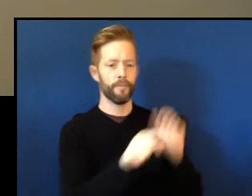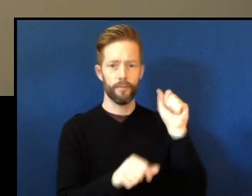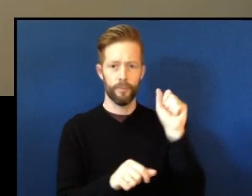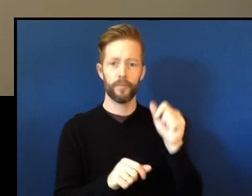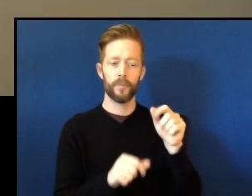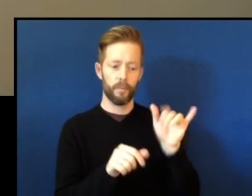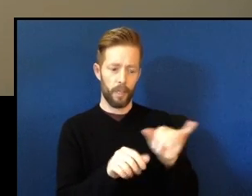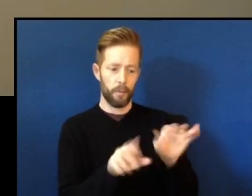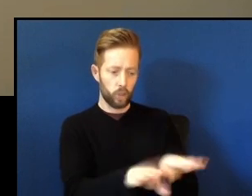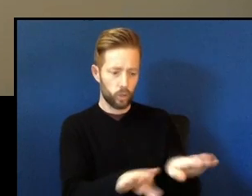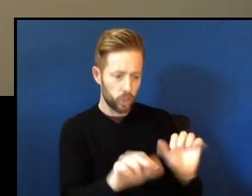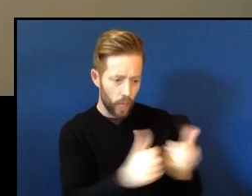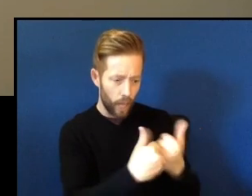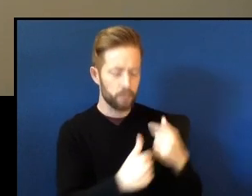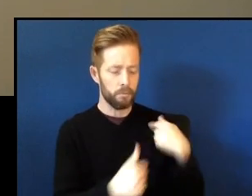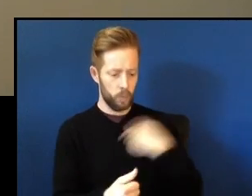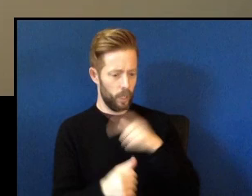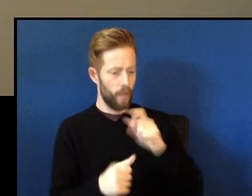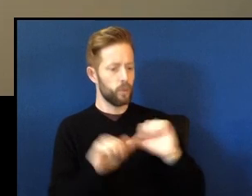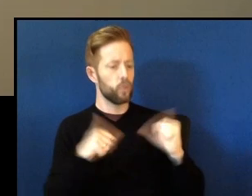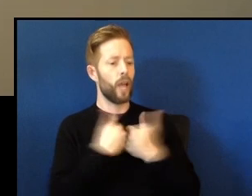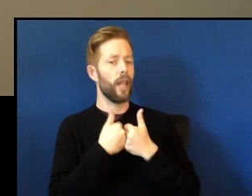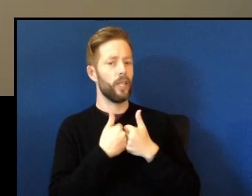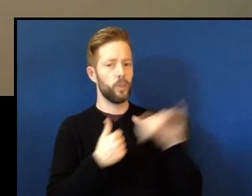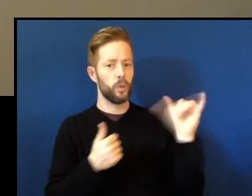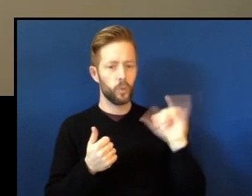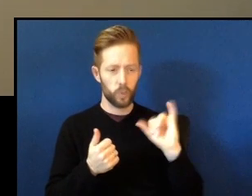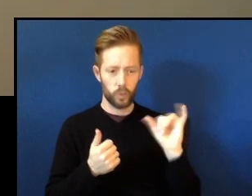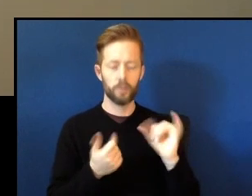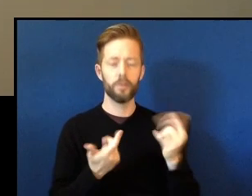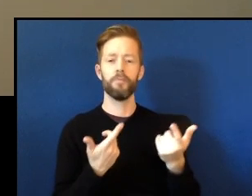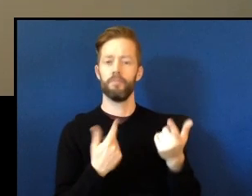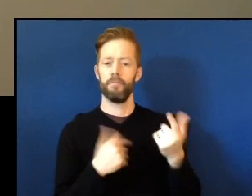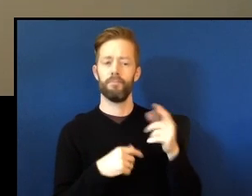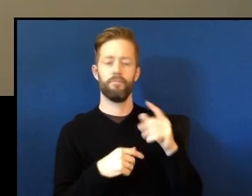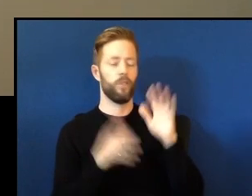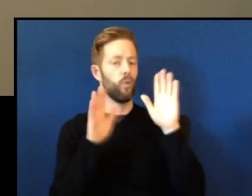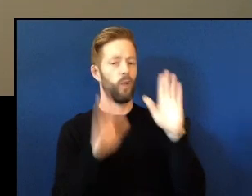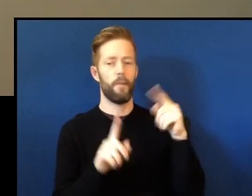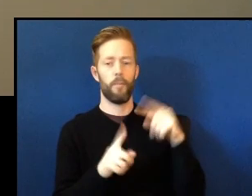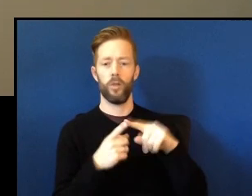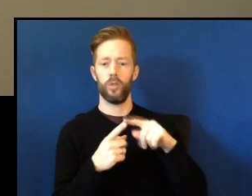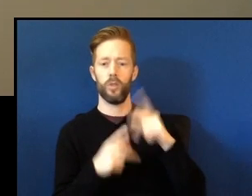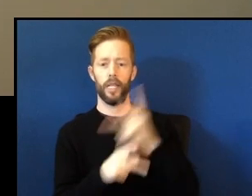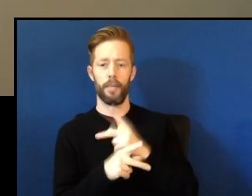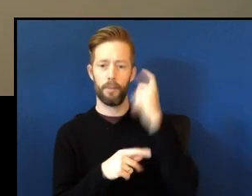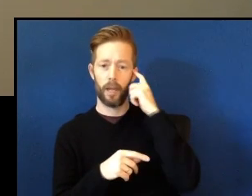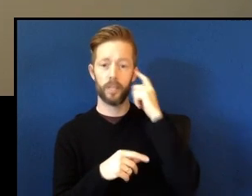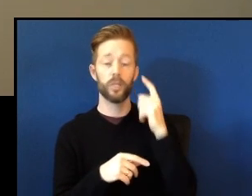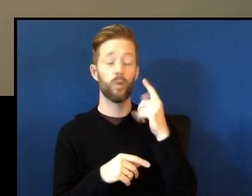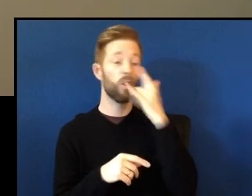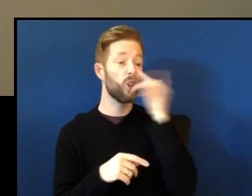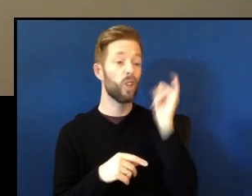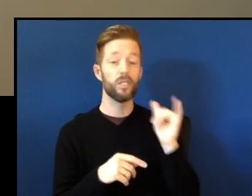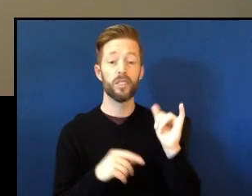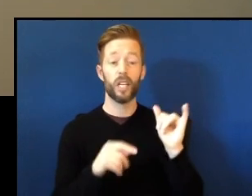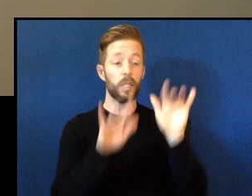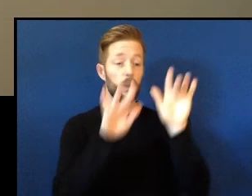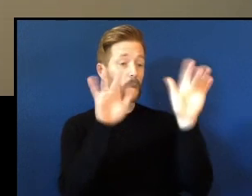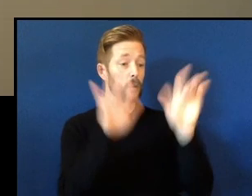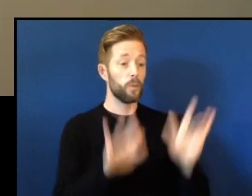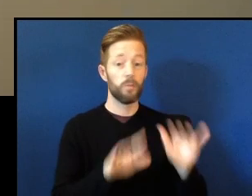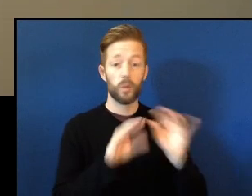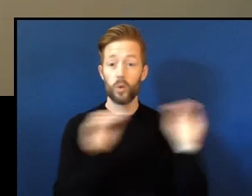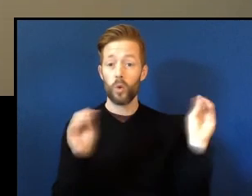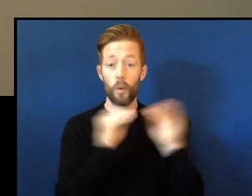pushed outside of our comfort zone as well. So that's a great point to keep in mind. So it looks like we do not have any